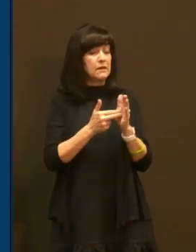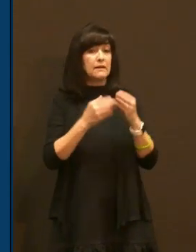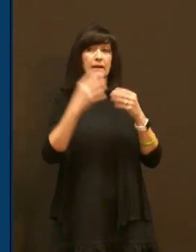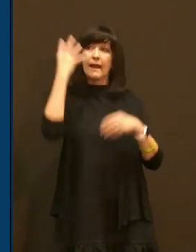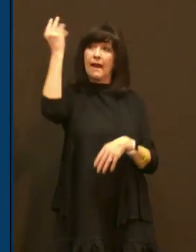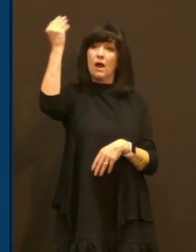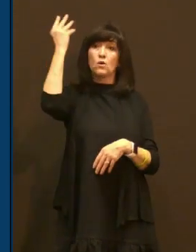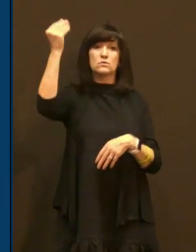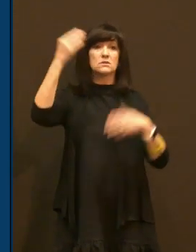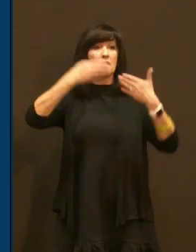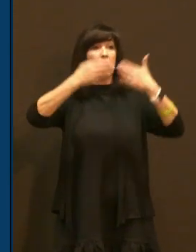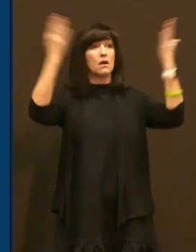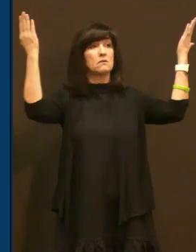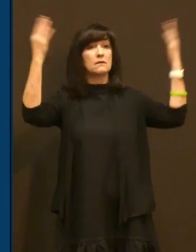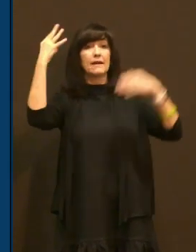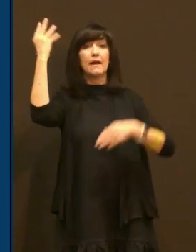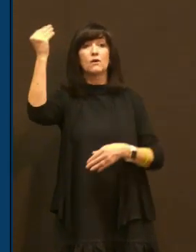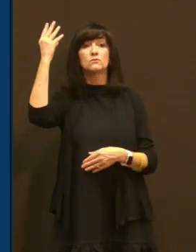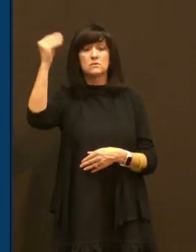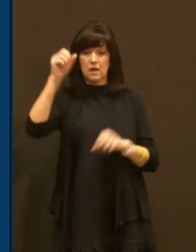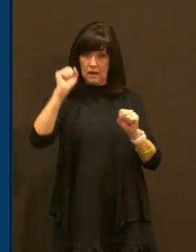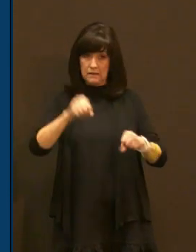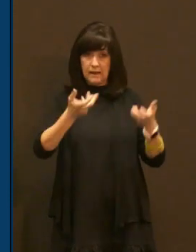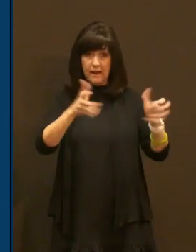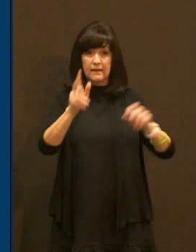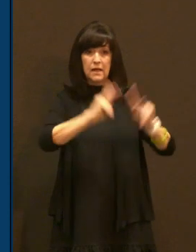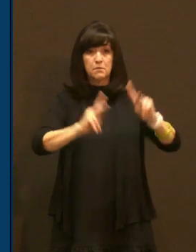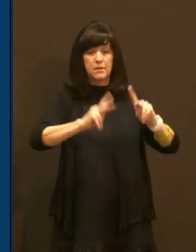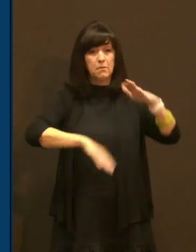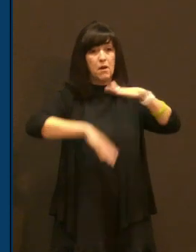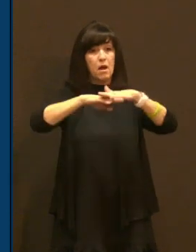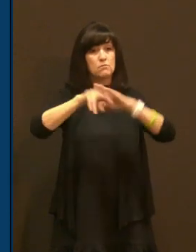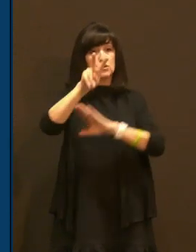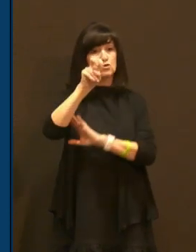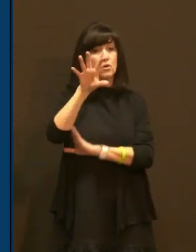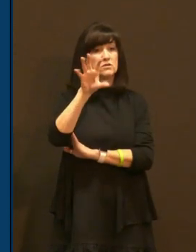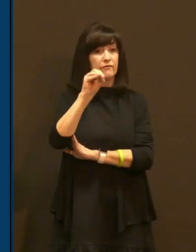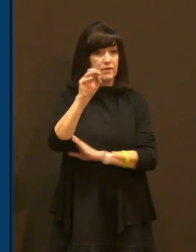spaces, gatherings up to 250 people will be permitted.